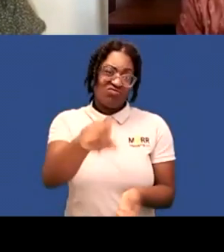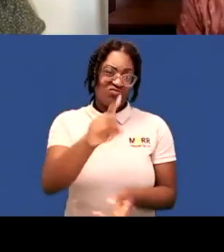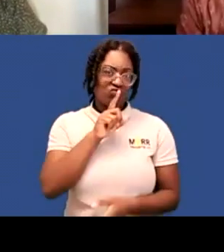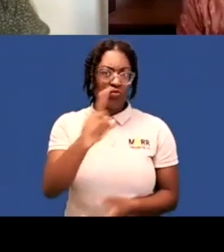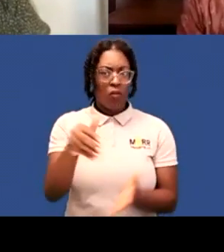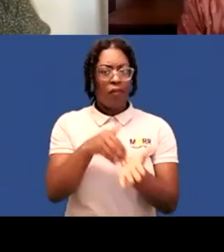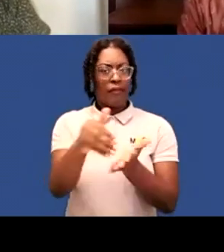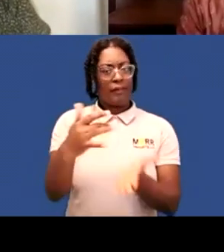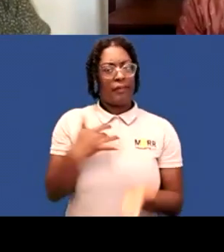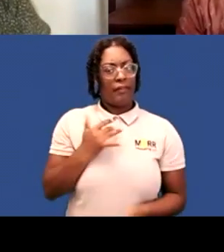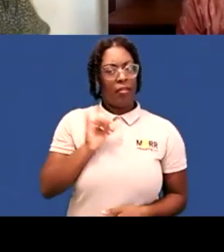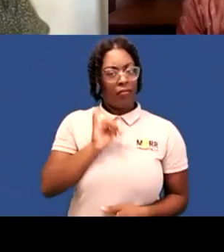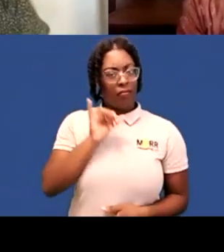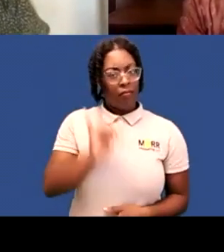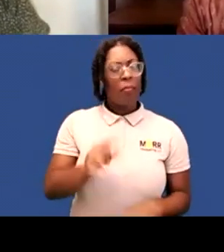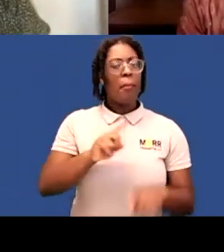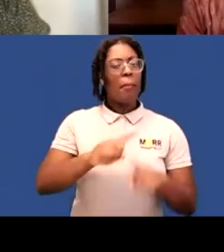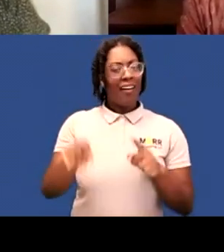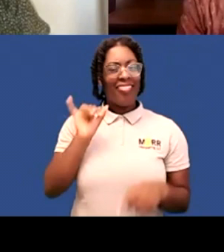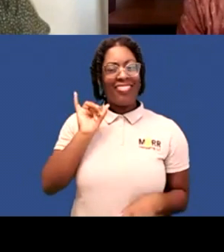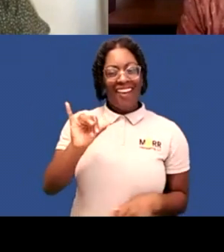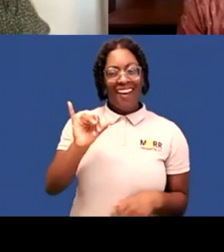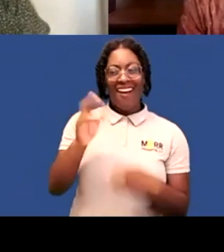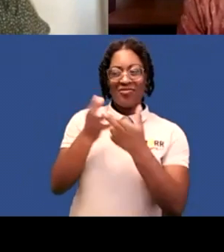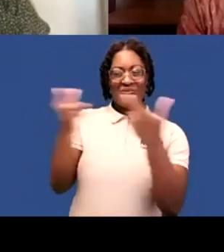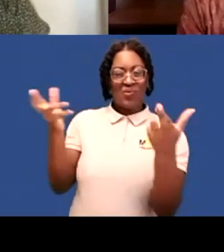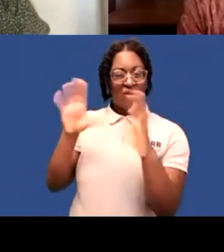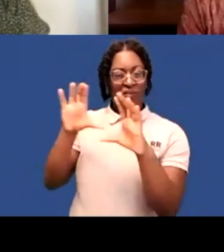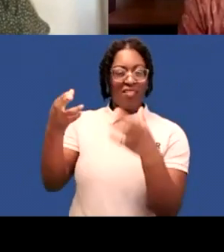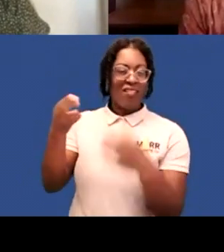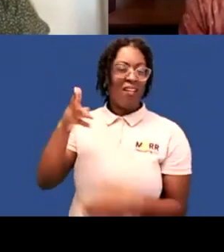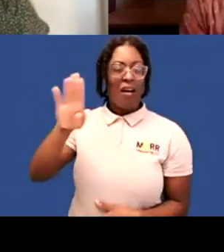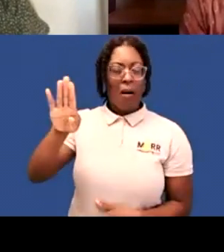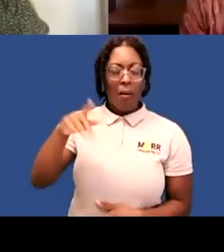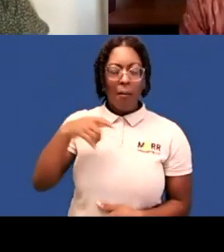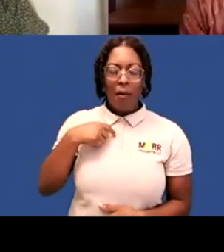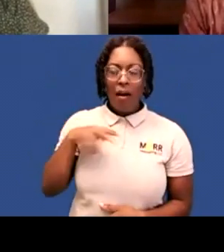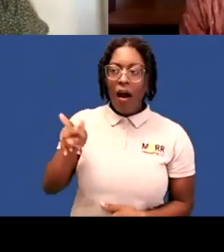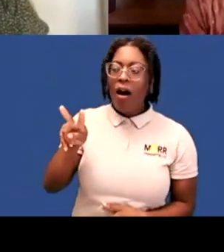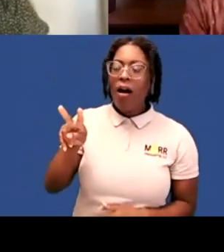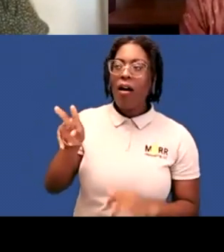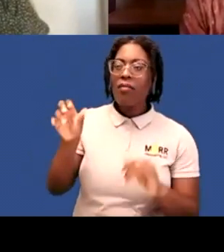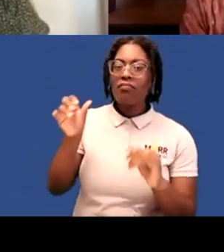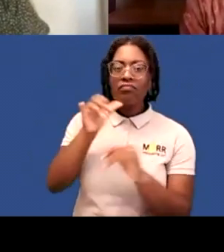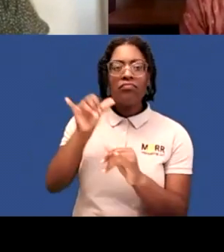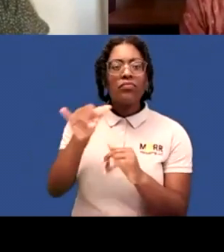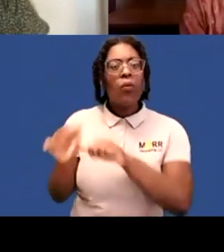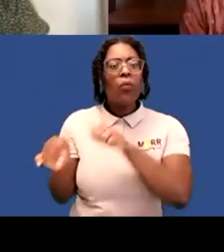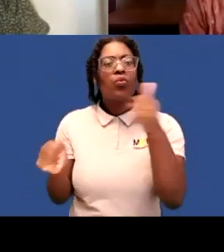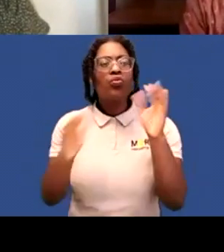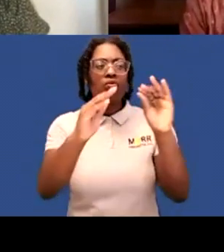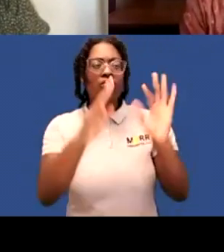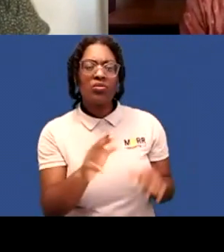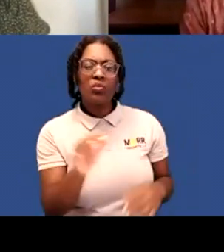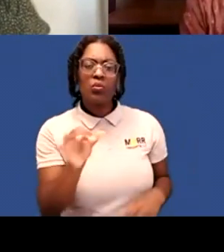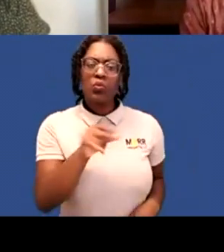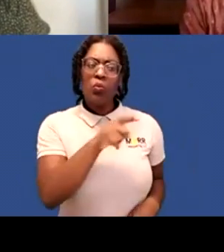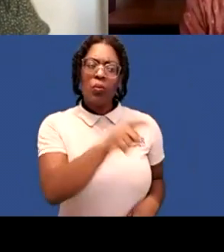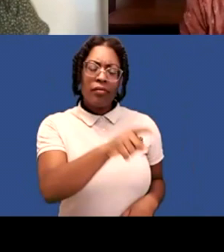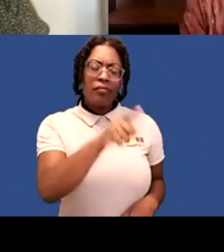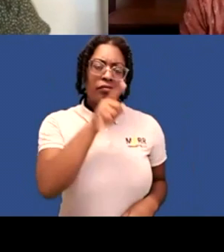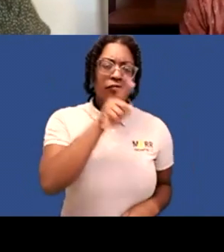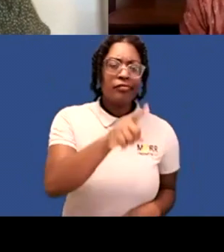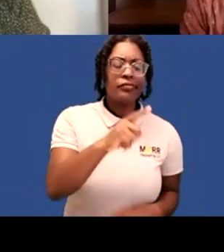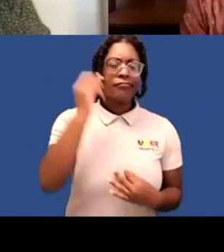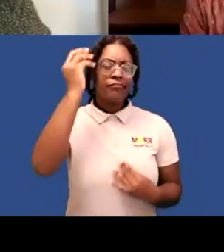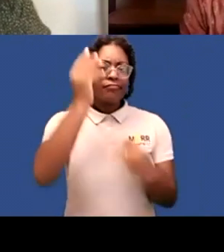But I felt a little bit of my load lightened, that I could, that someone else is taking the time to find